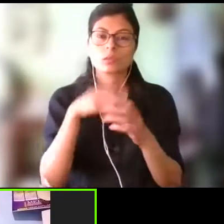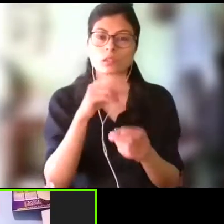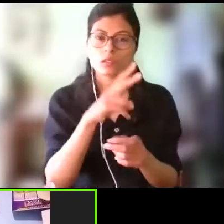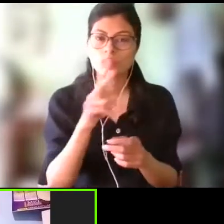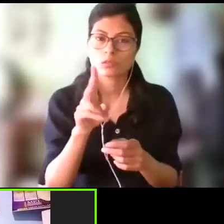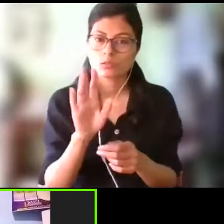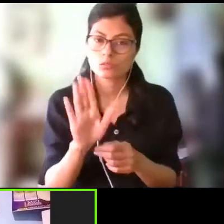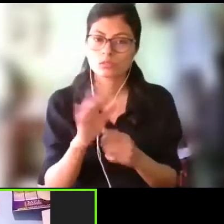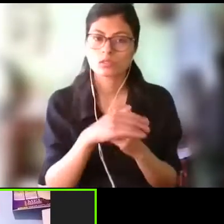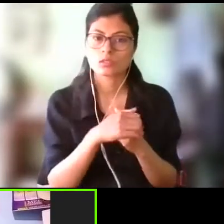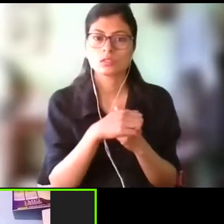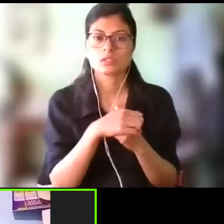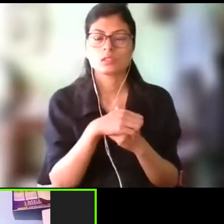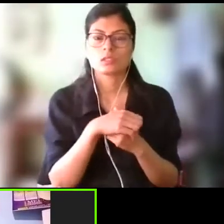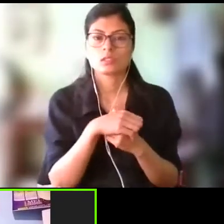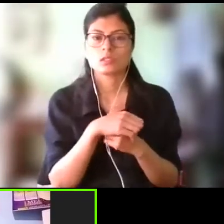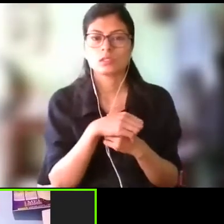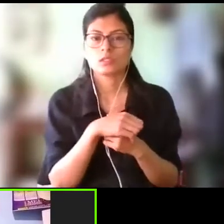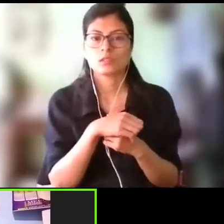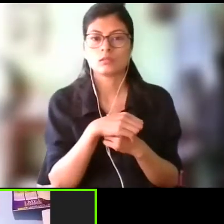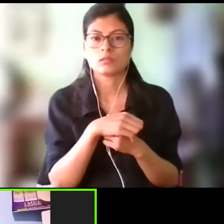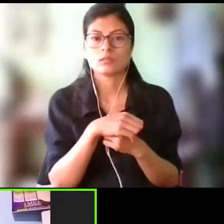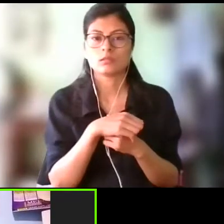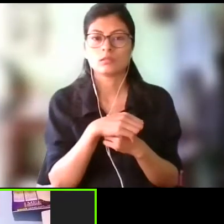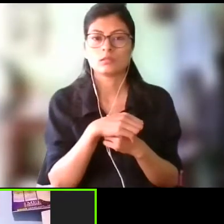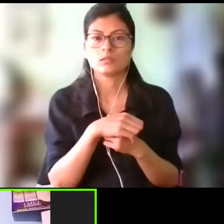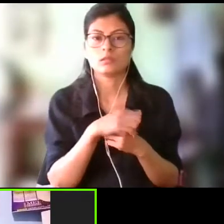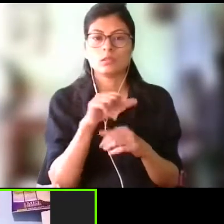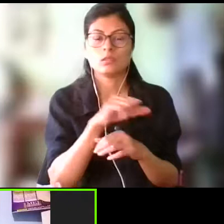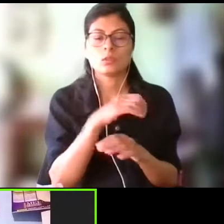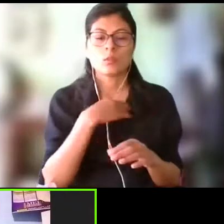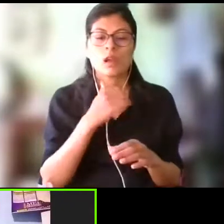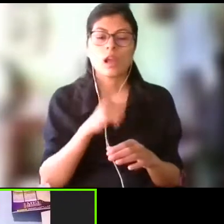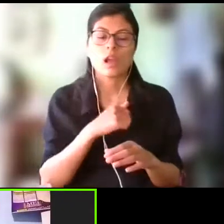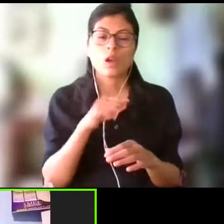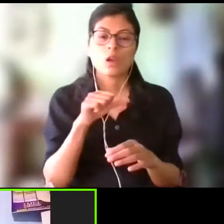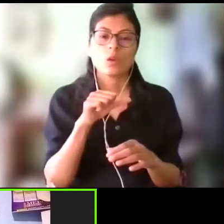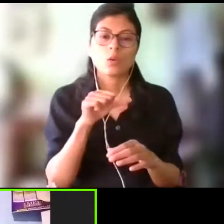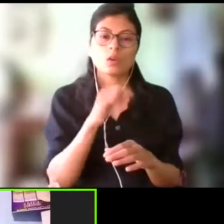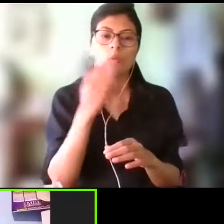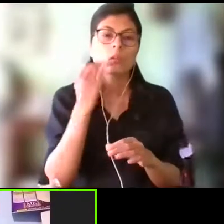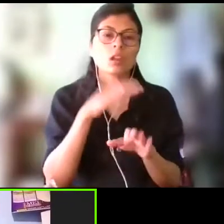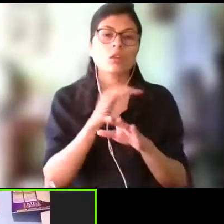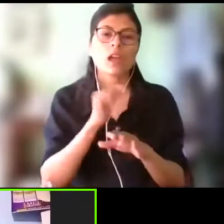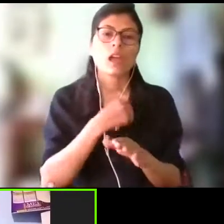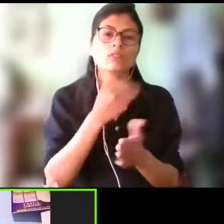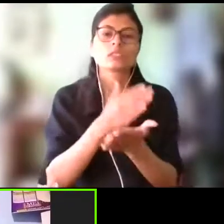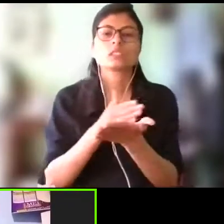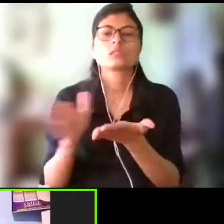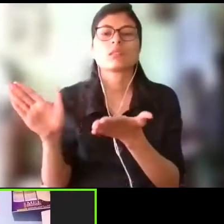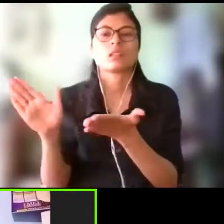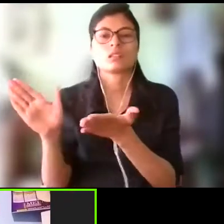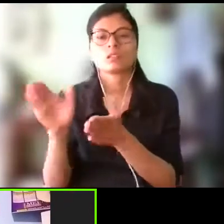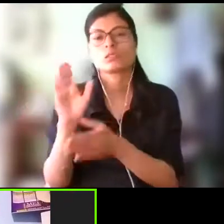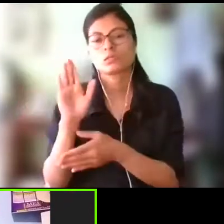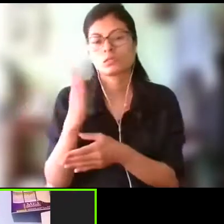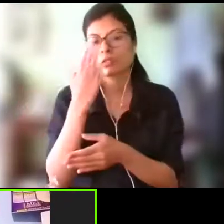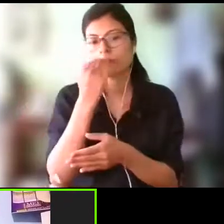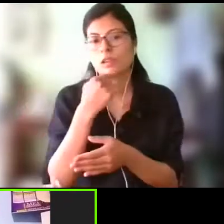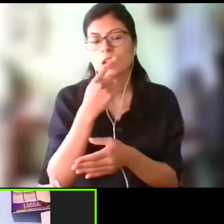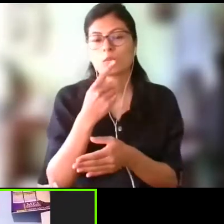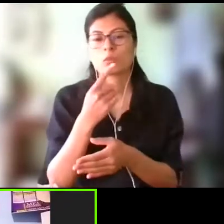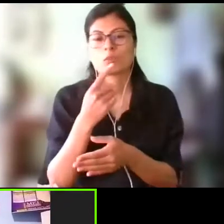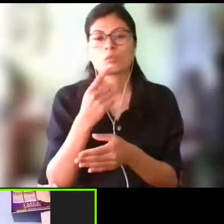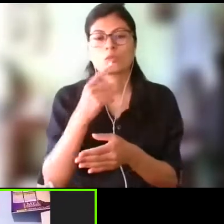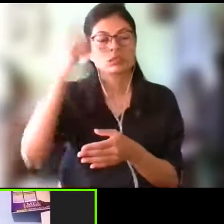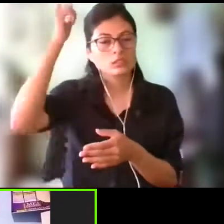they are experiencing a lot of marginalization because of tradition. Their tradition and their culture has limited them and has